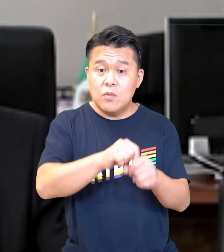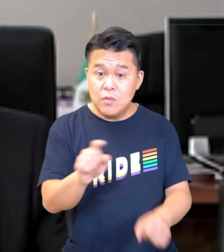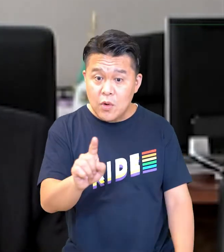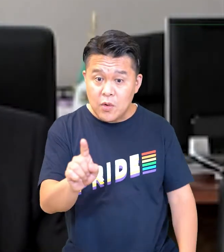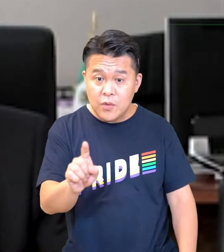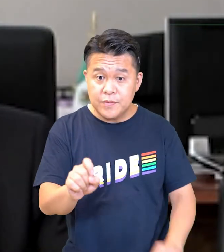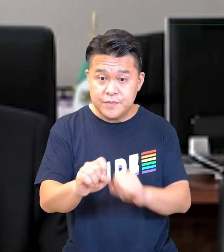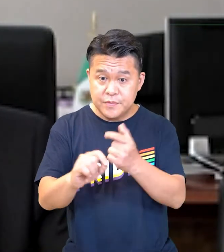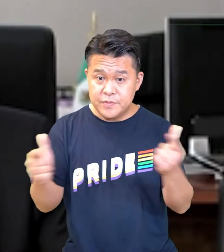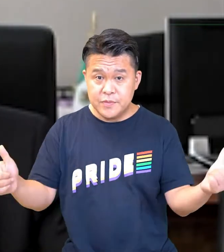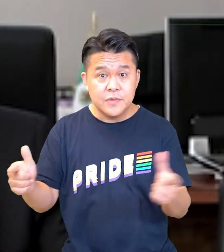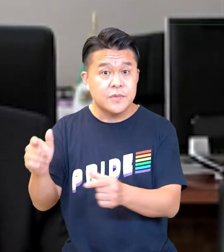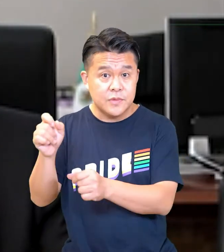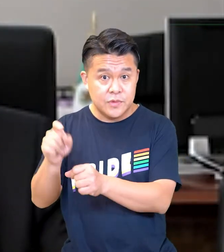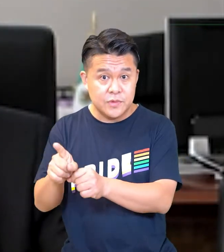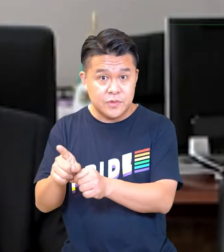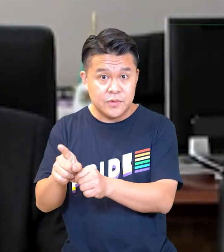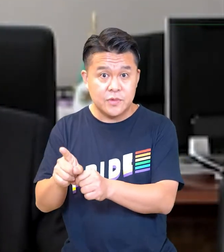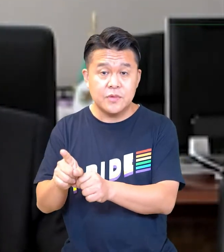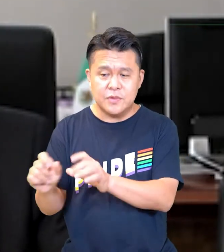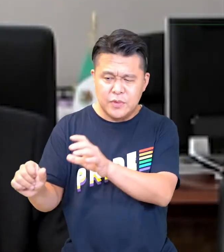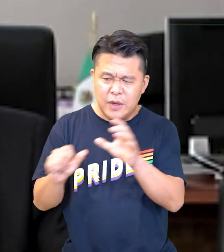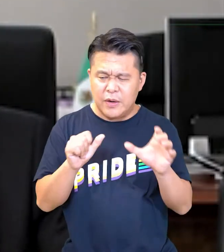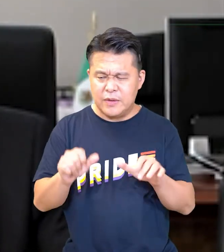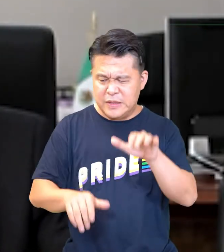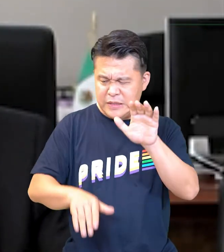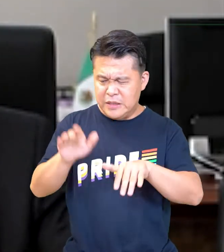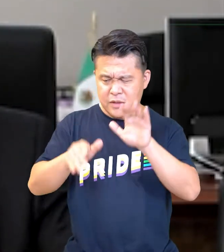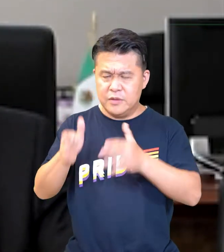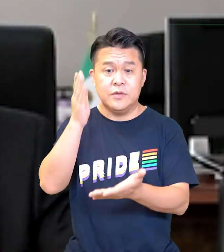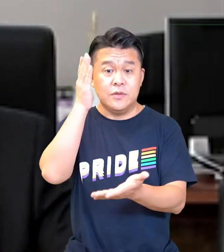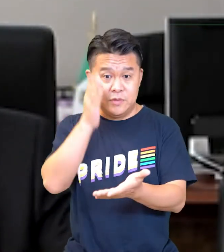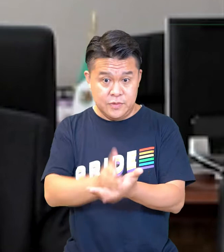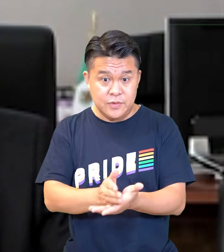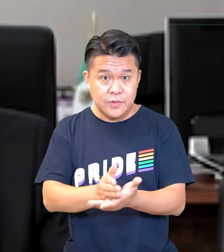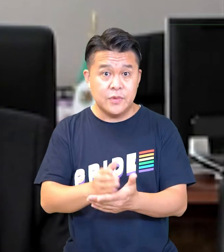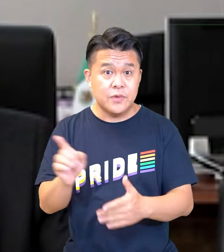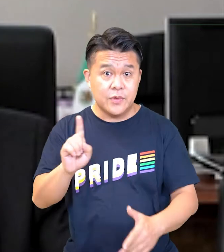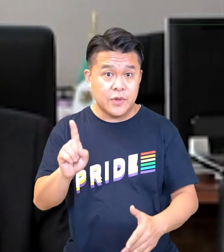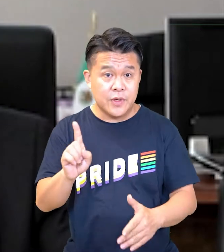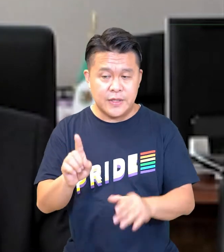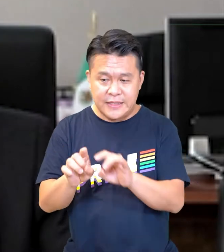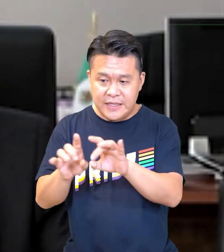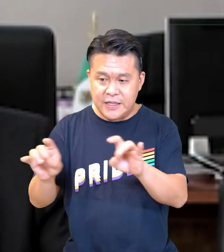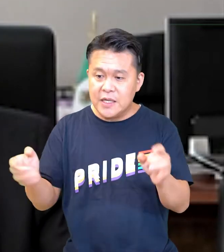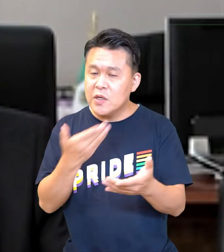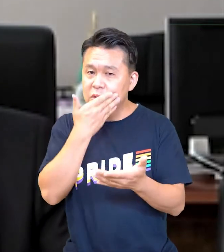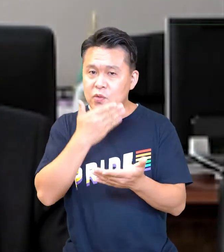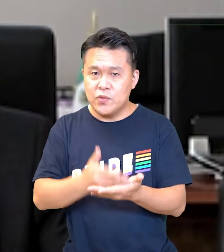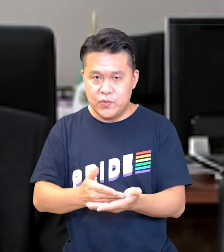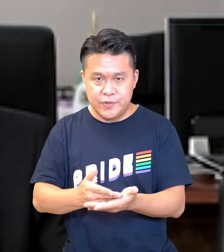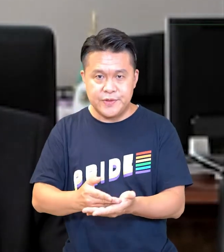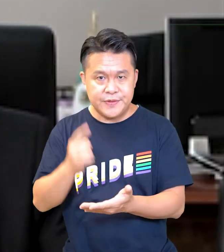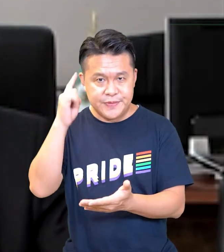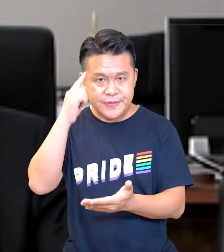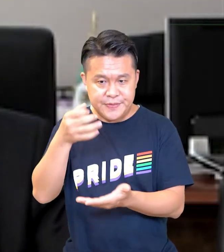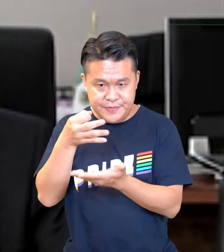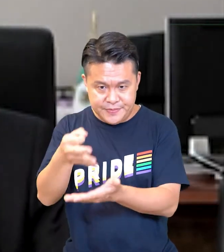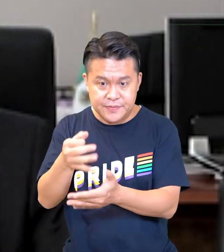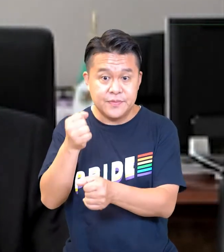make diversity a value rather than an unjustified ground for